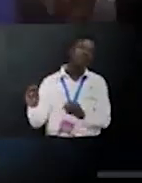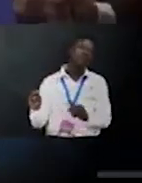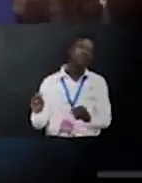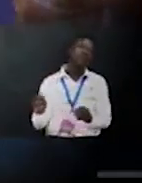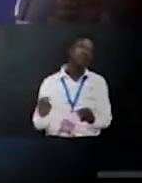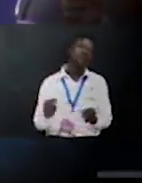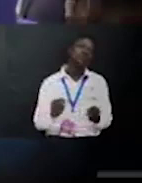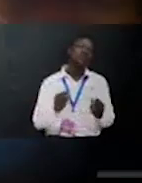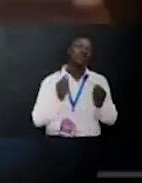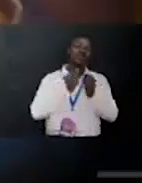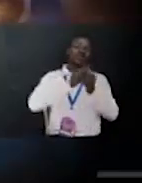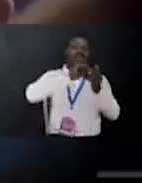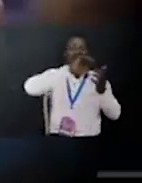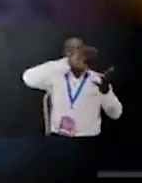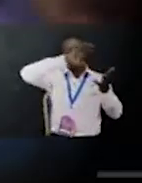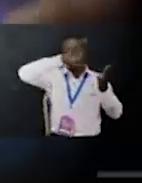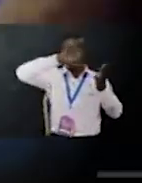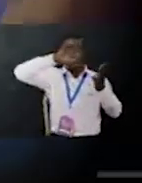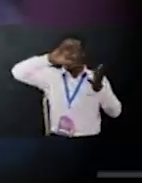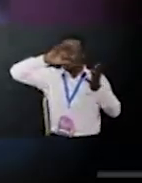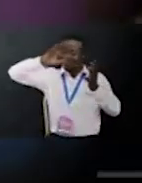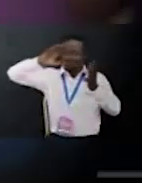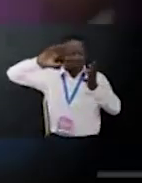achieved. Ooh, with the